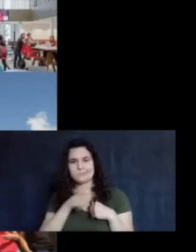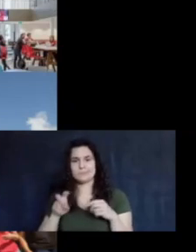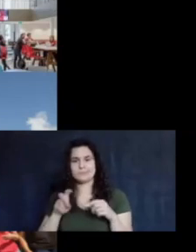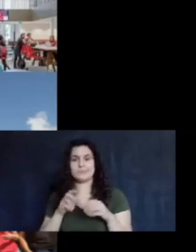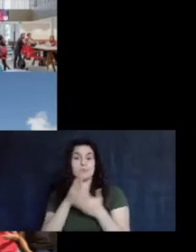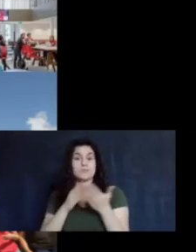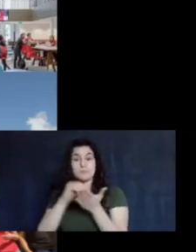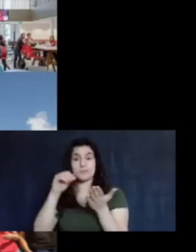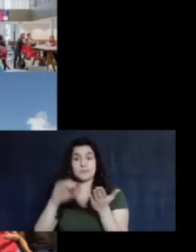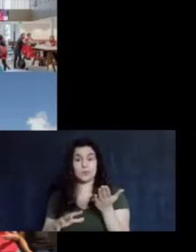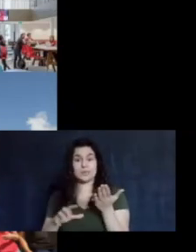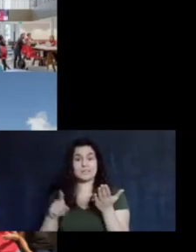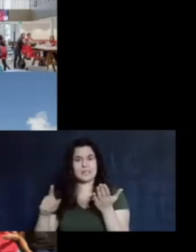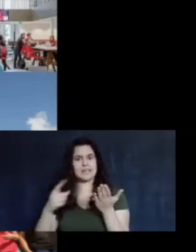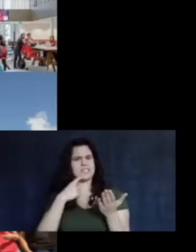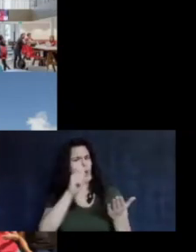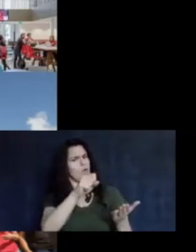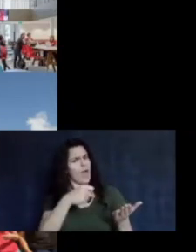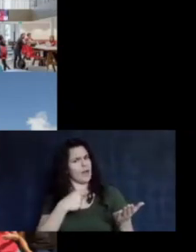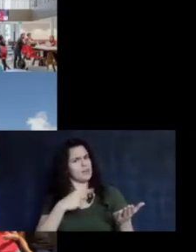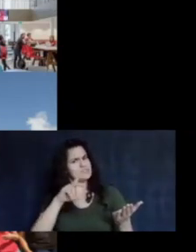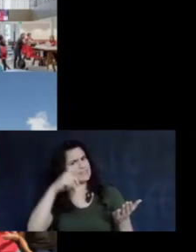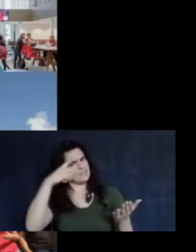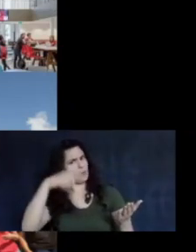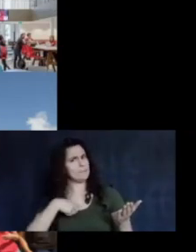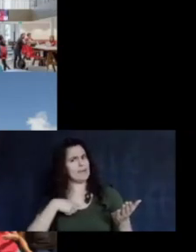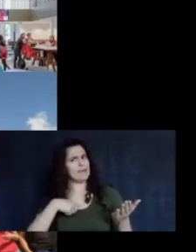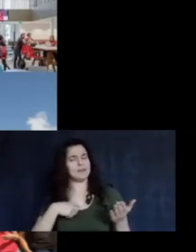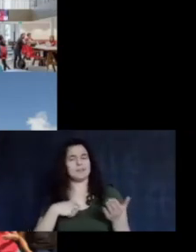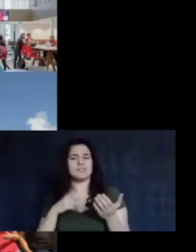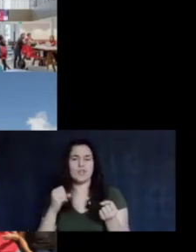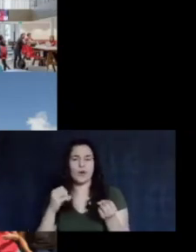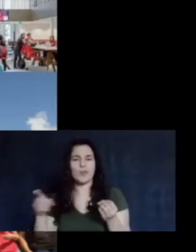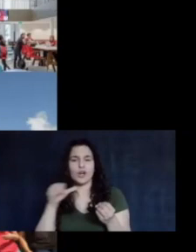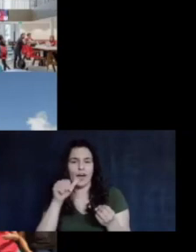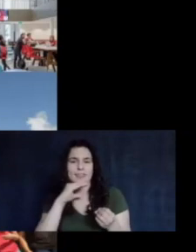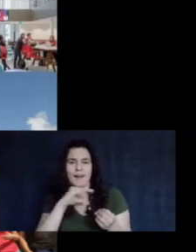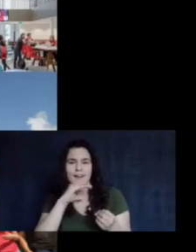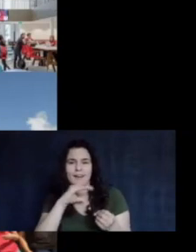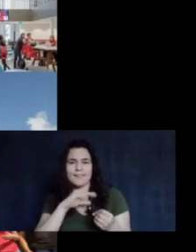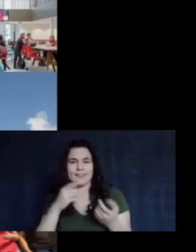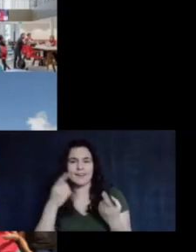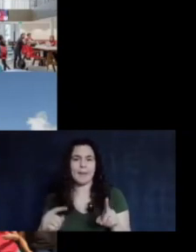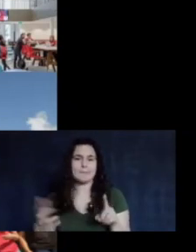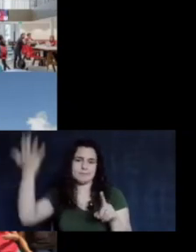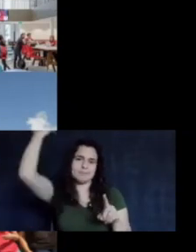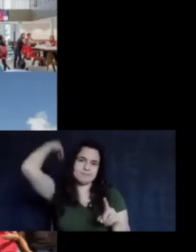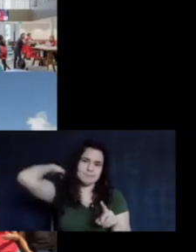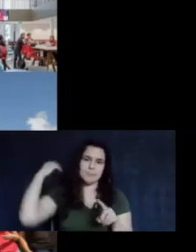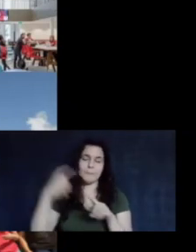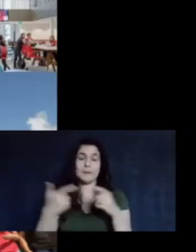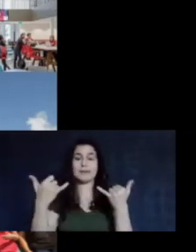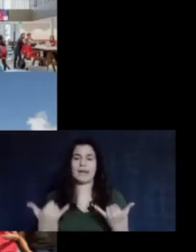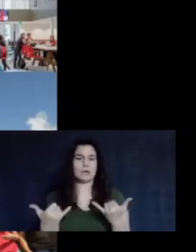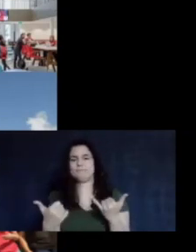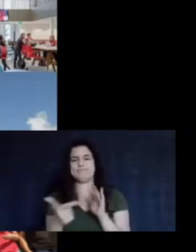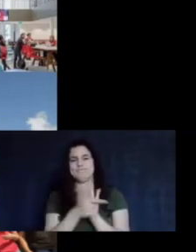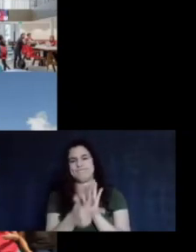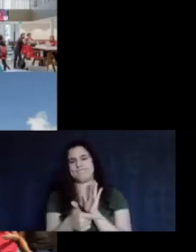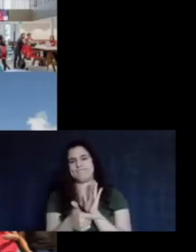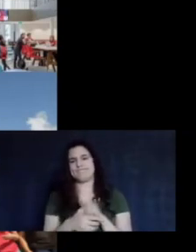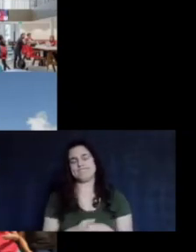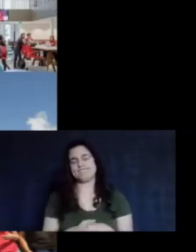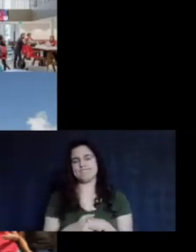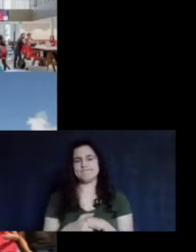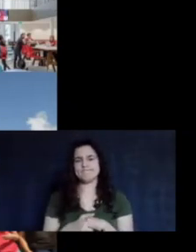that hear that. So it's not really a myth. It used to happen, but it has not happened in the past 4 to 5 years.